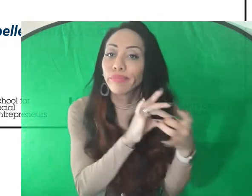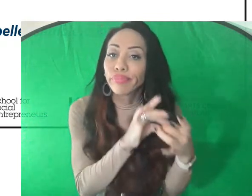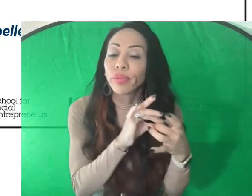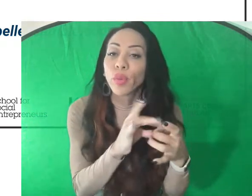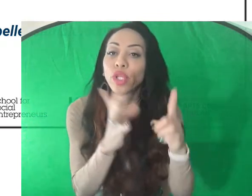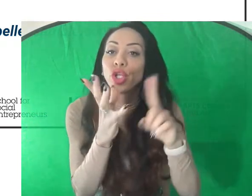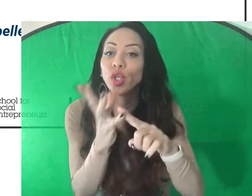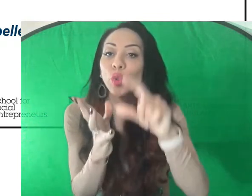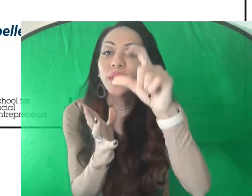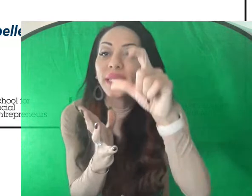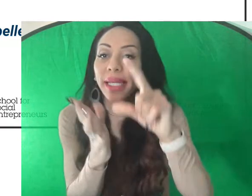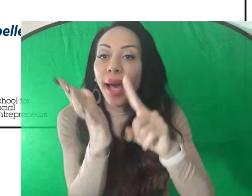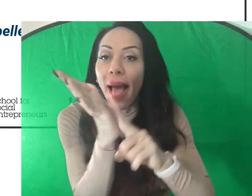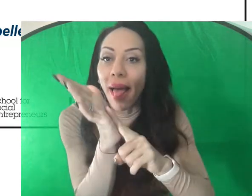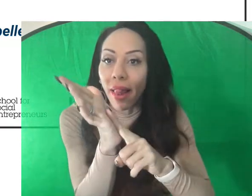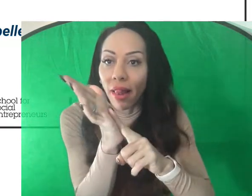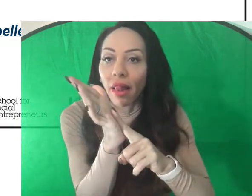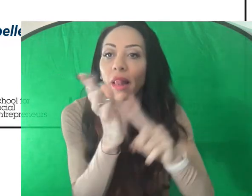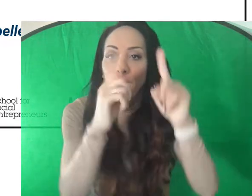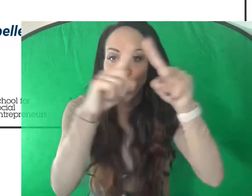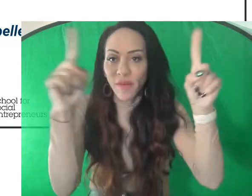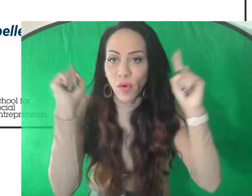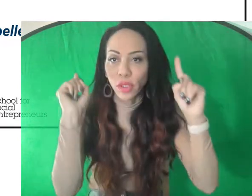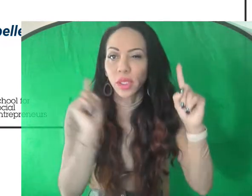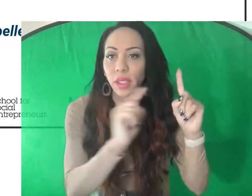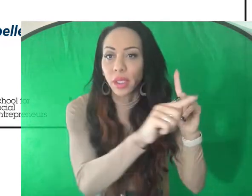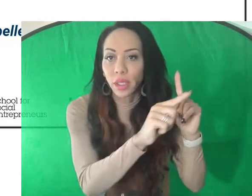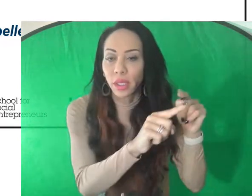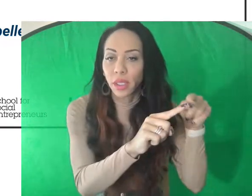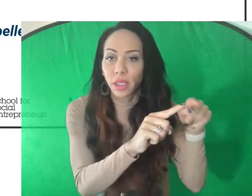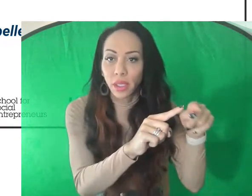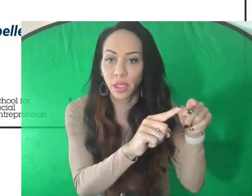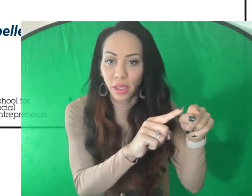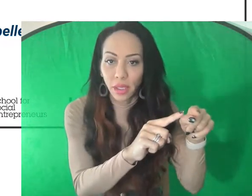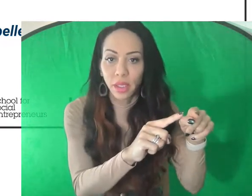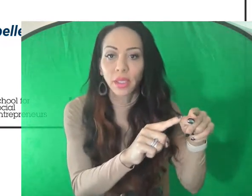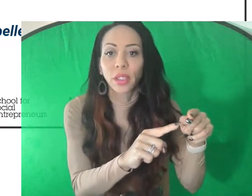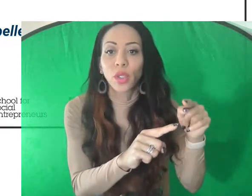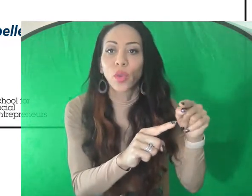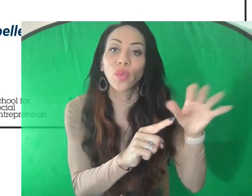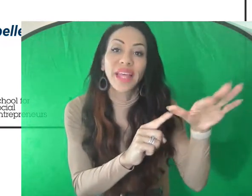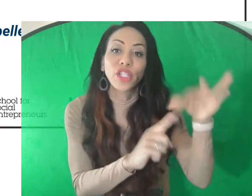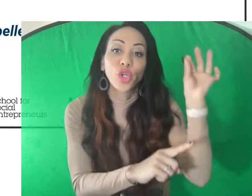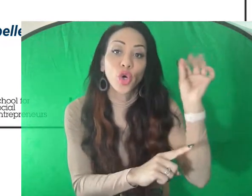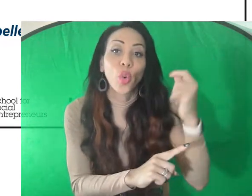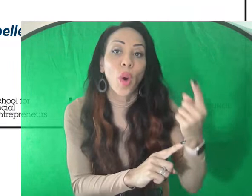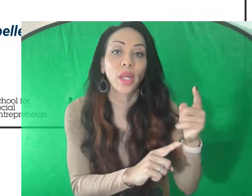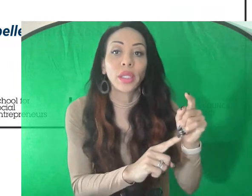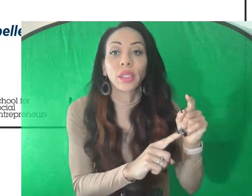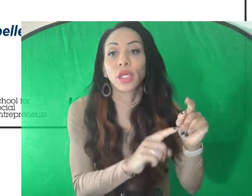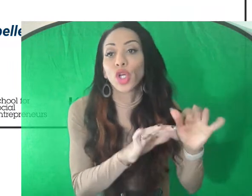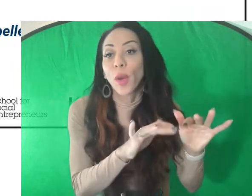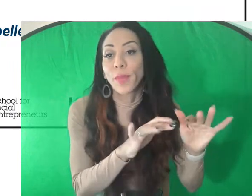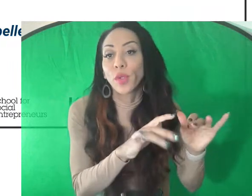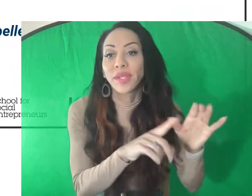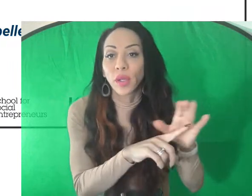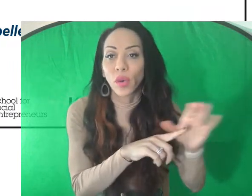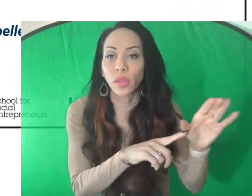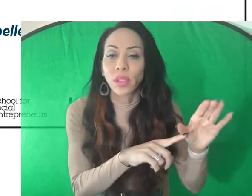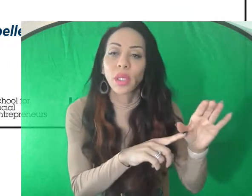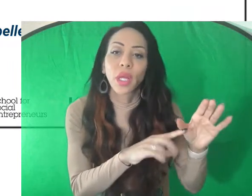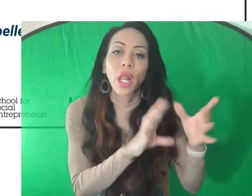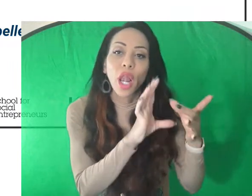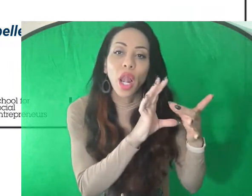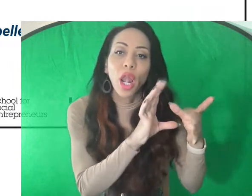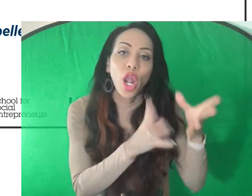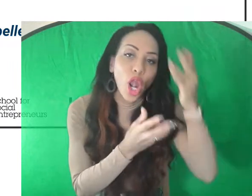a subject that is typically thought of as not so much fun within computing, which was learning about data representation, so